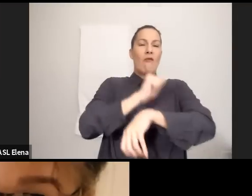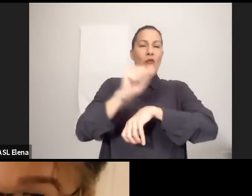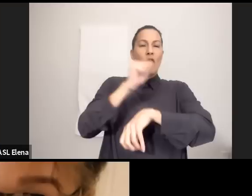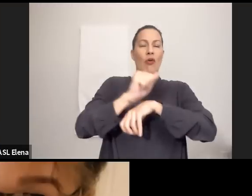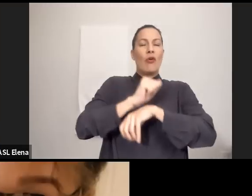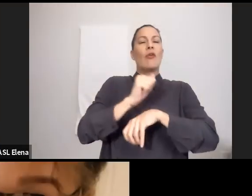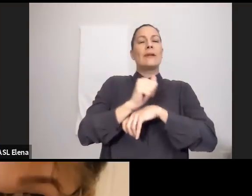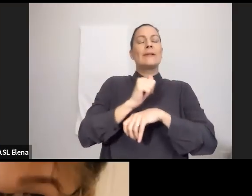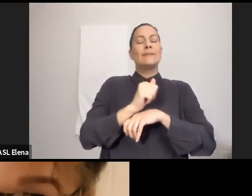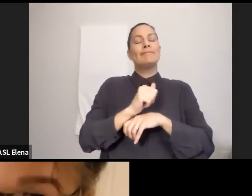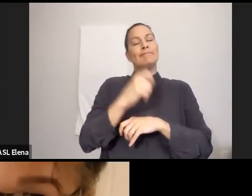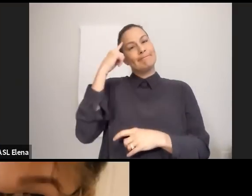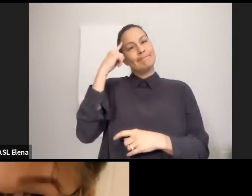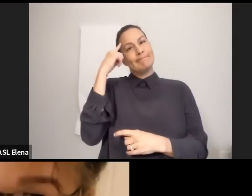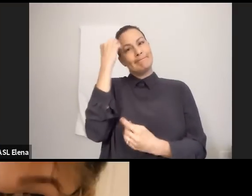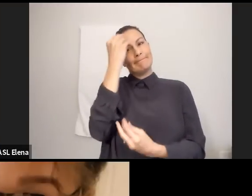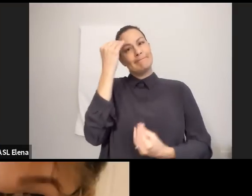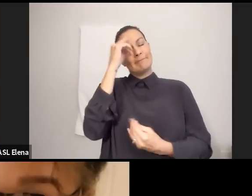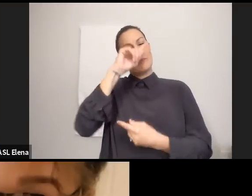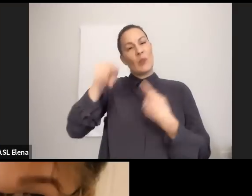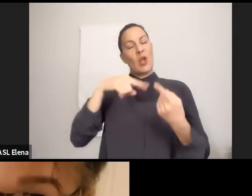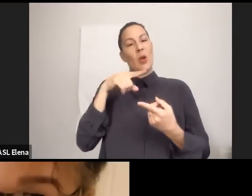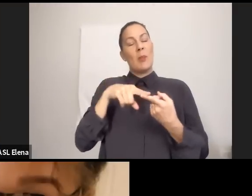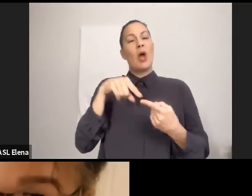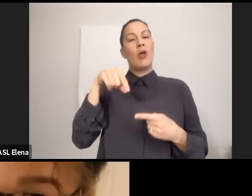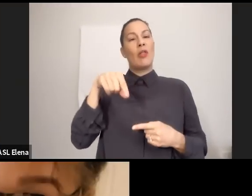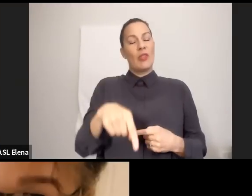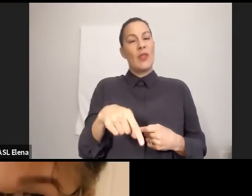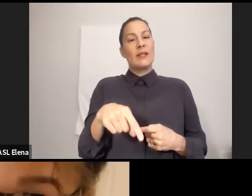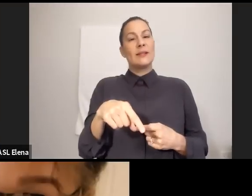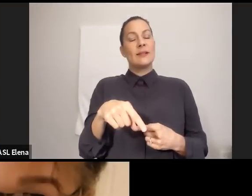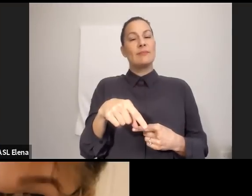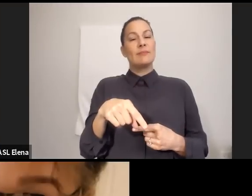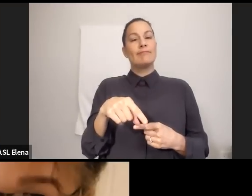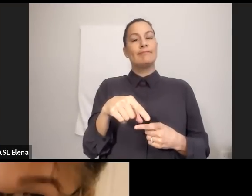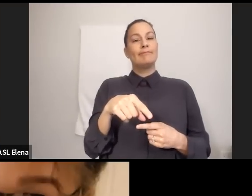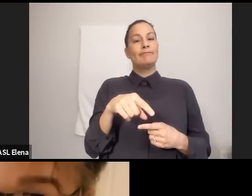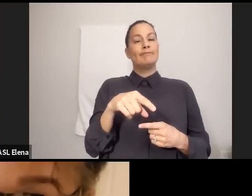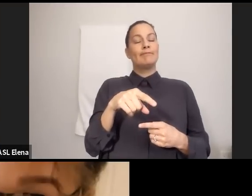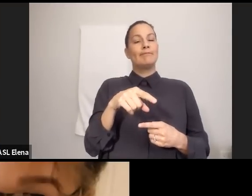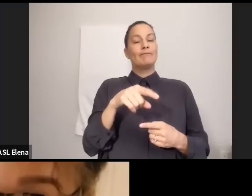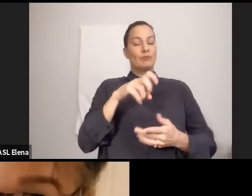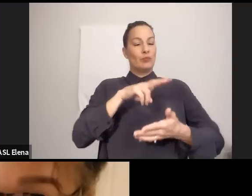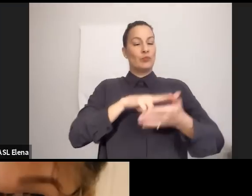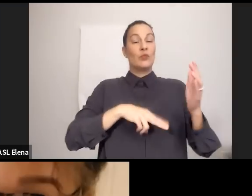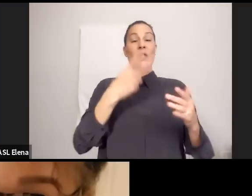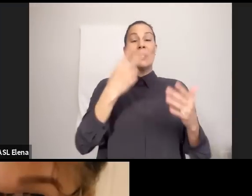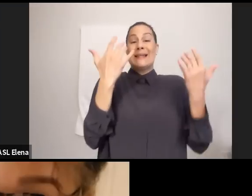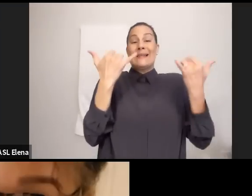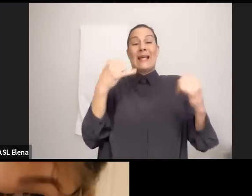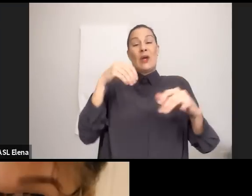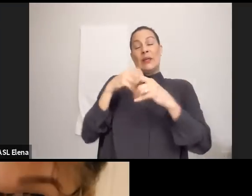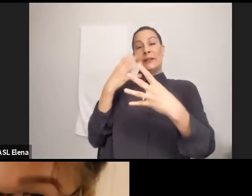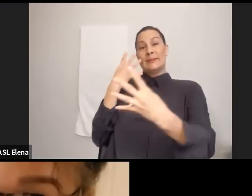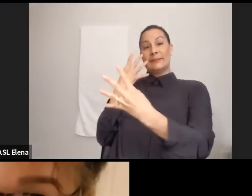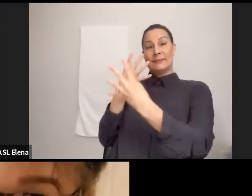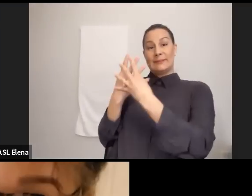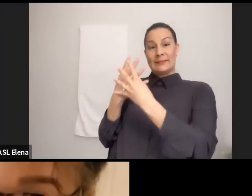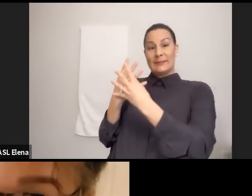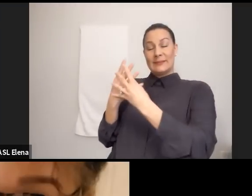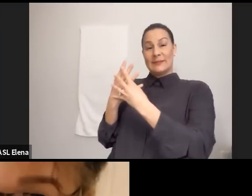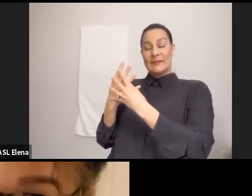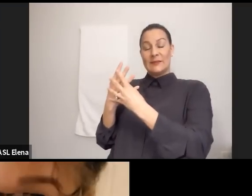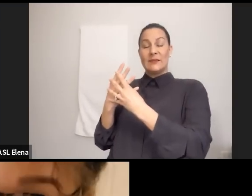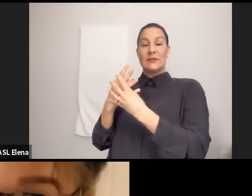Alicia Lily Walker is an incarcerated former sex worker and current inside organizer with the Support Hose Collective. Lily